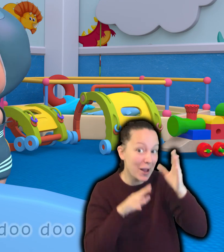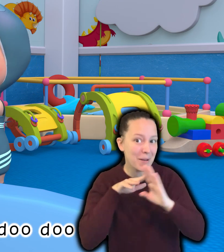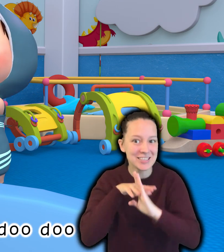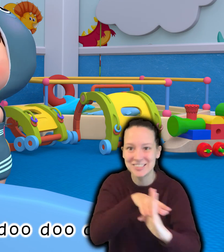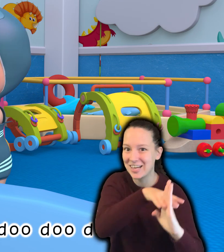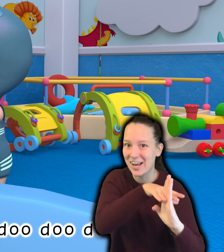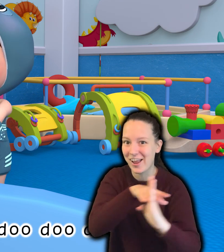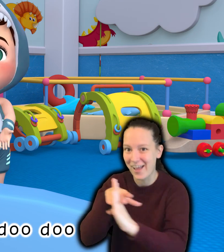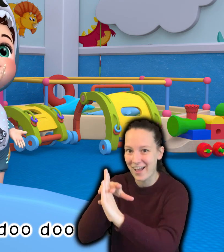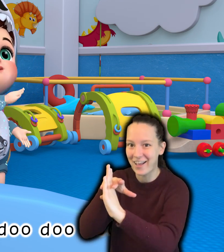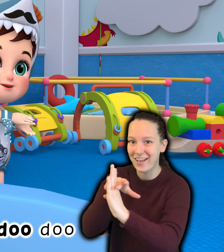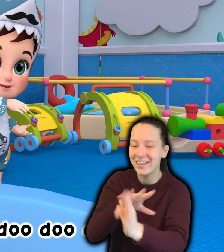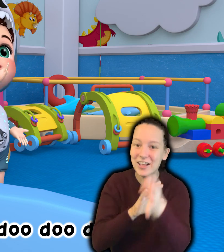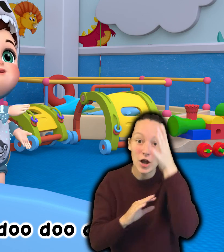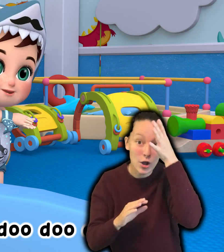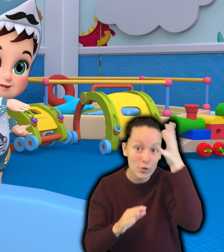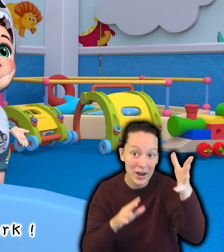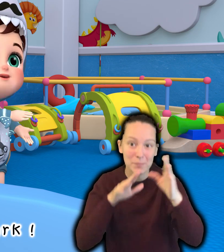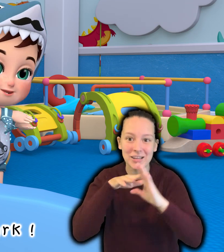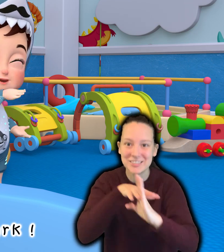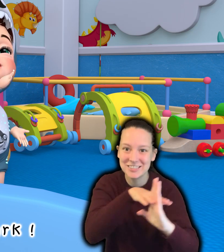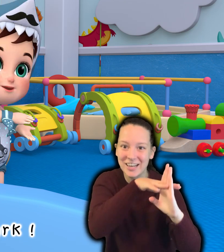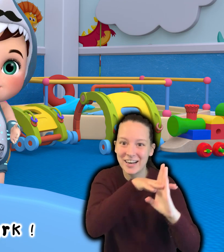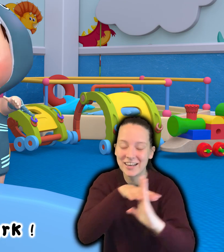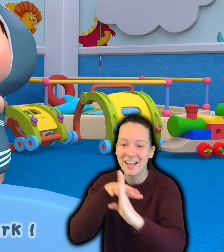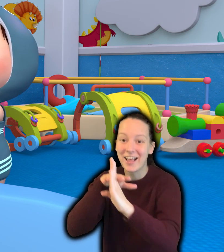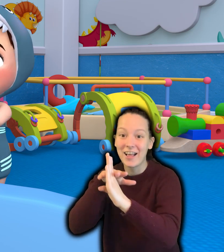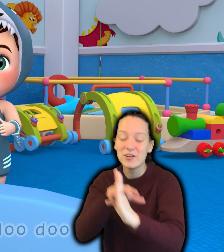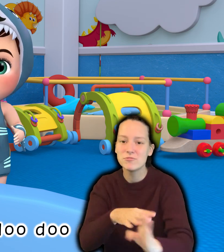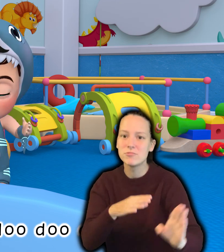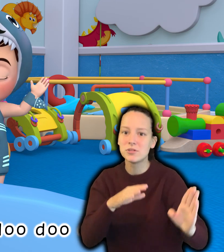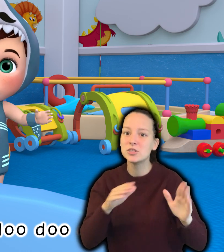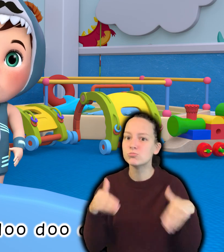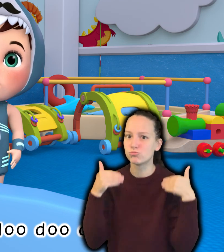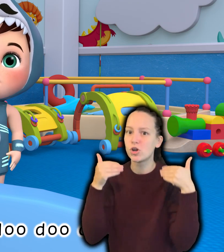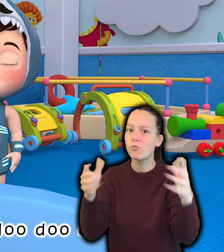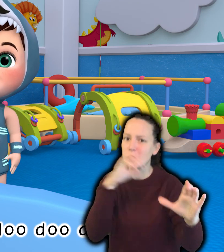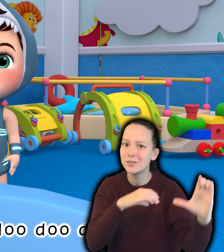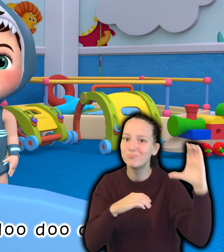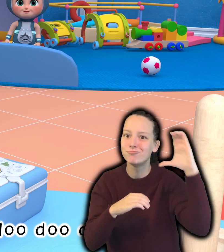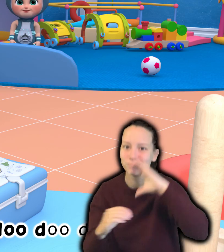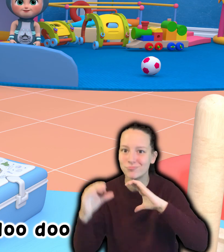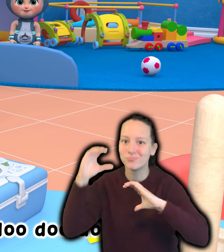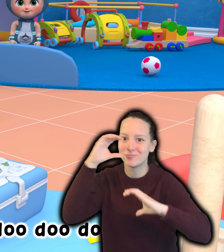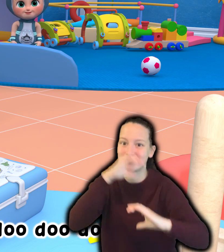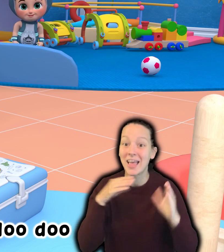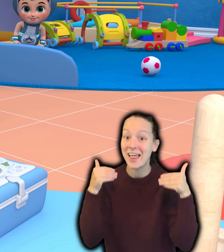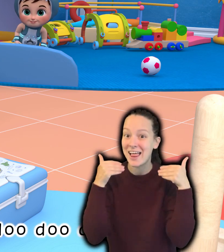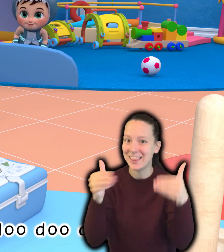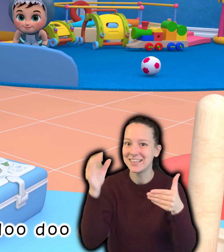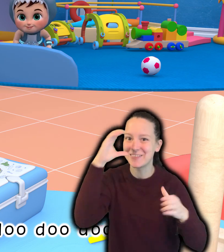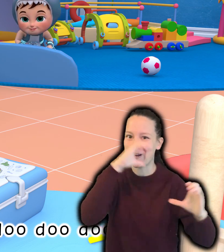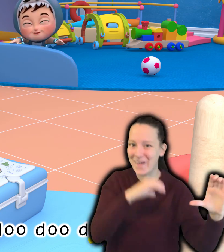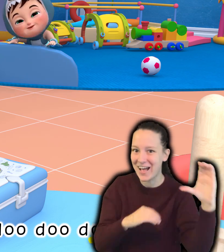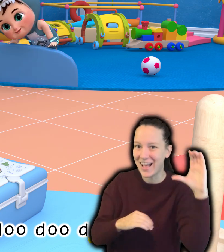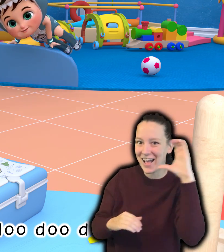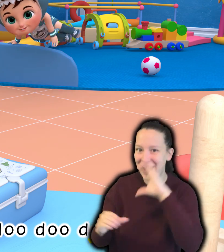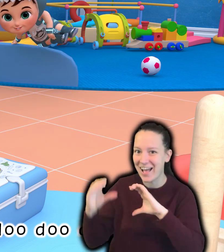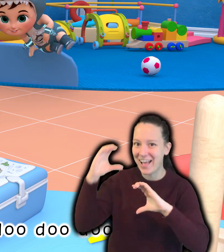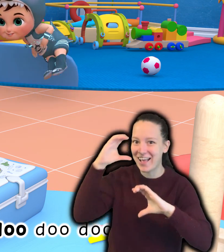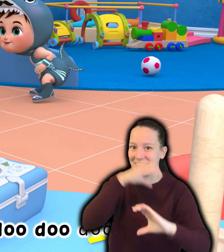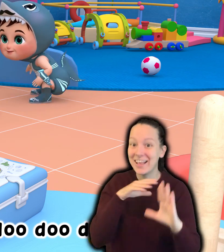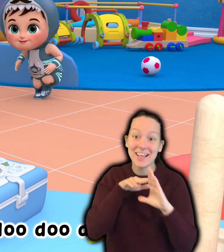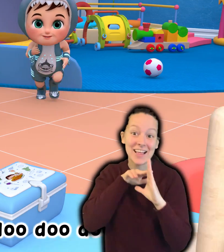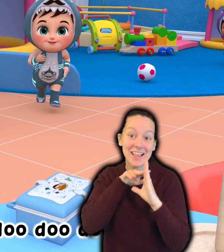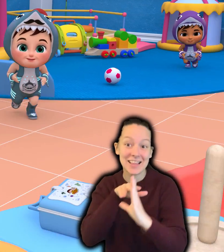doo dooo doo doo grandpa shark doo dooo doo dooo doo doo grandpa shark let's go H do do doo doo do let's go